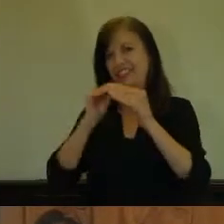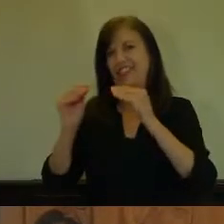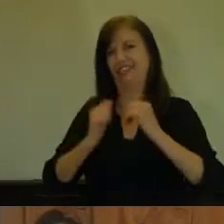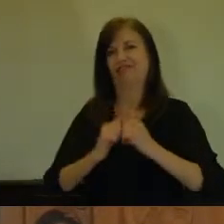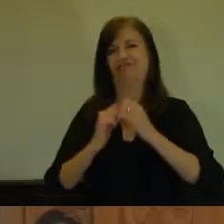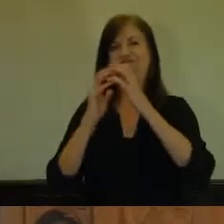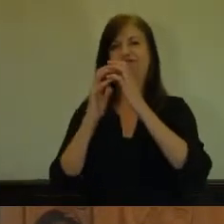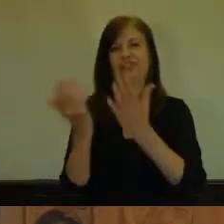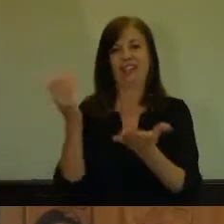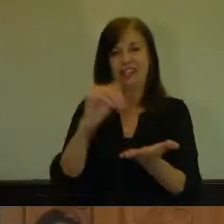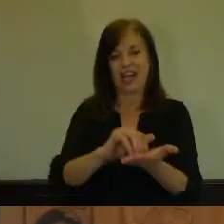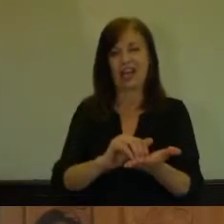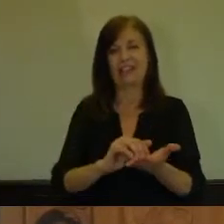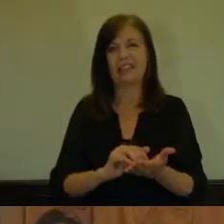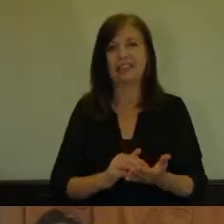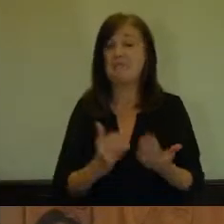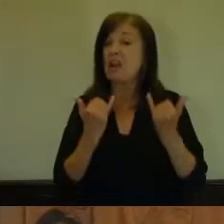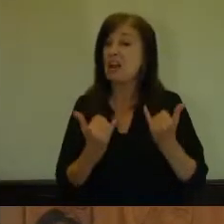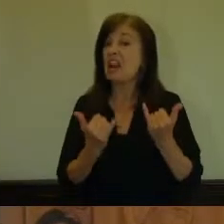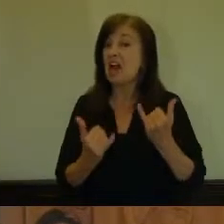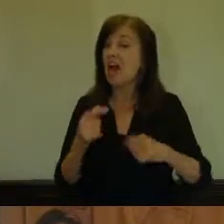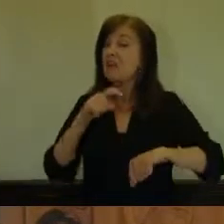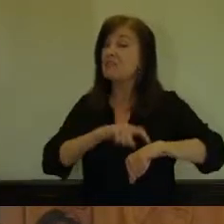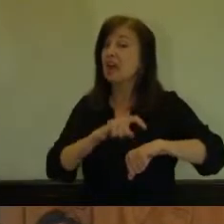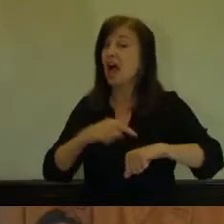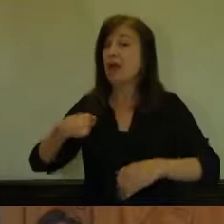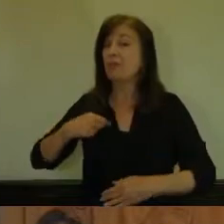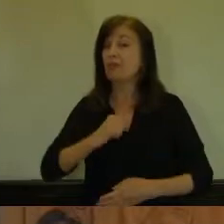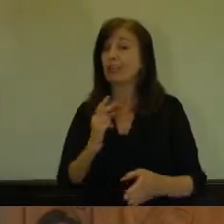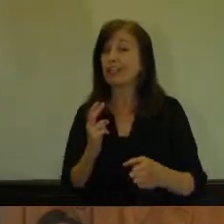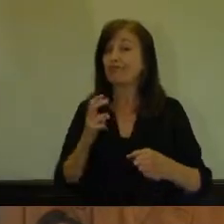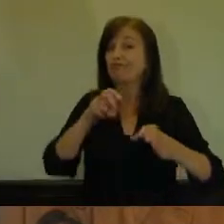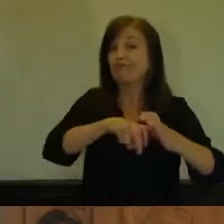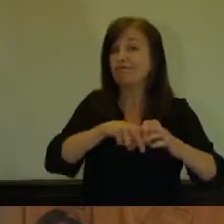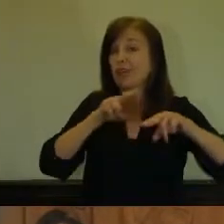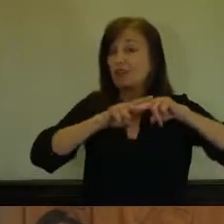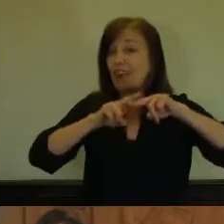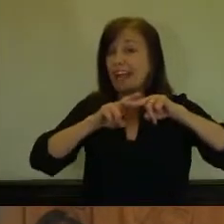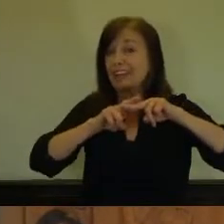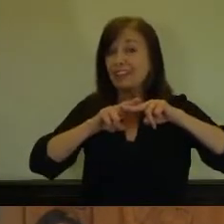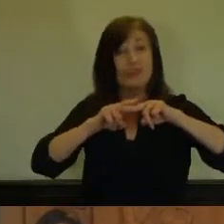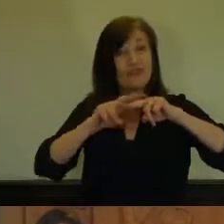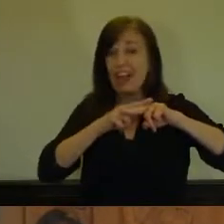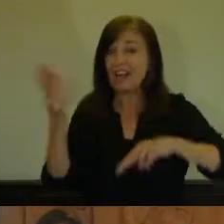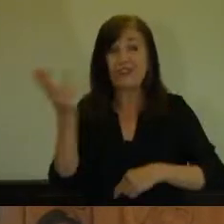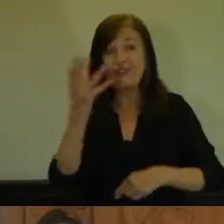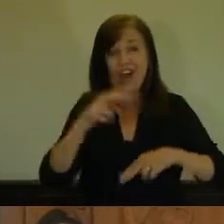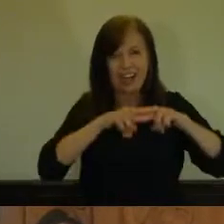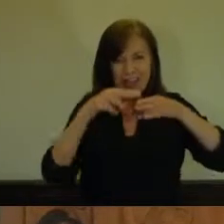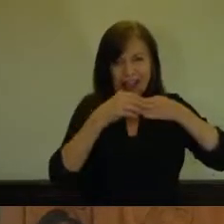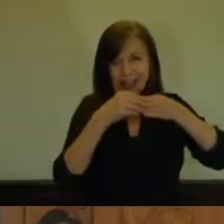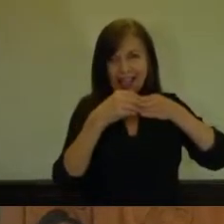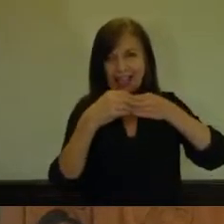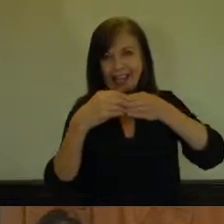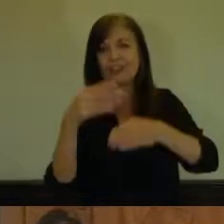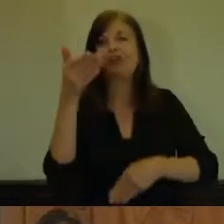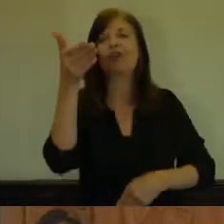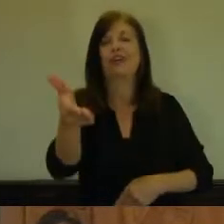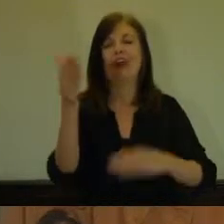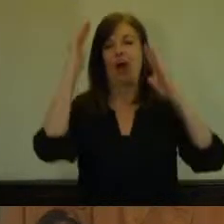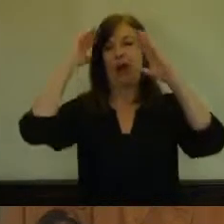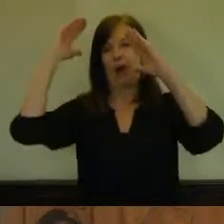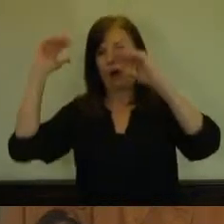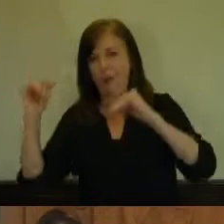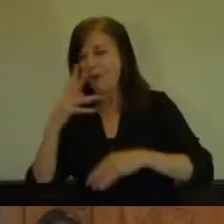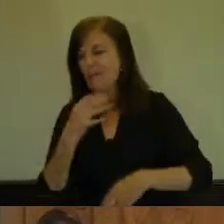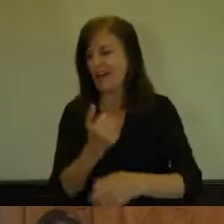made in time to catch the train, the one filled with hope and love and the one